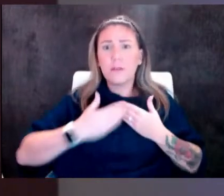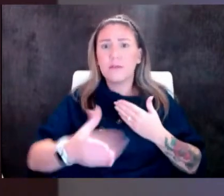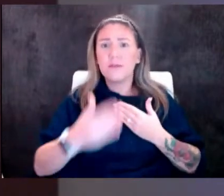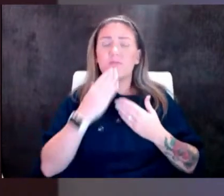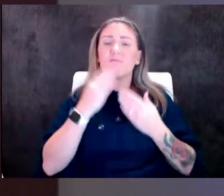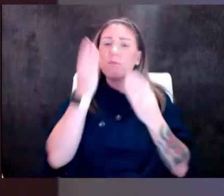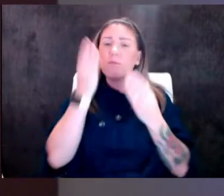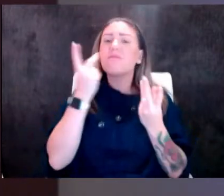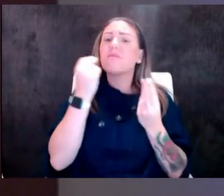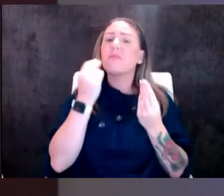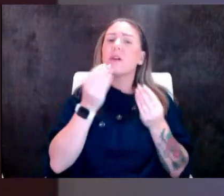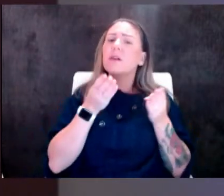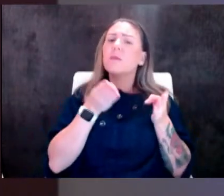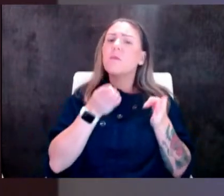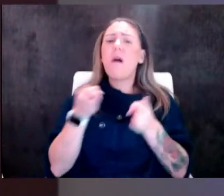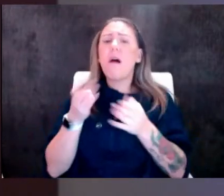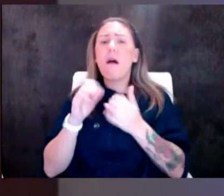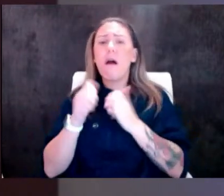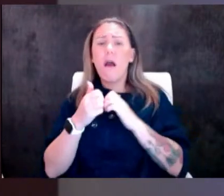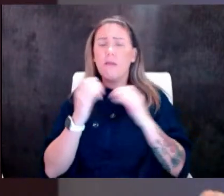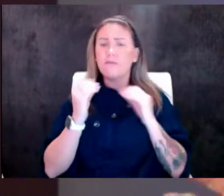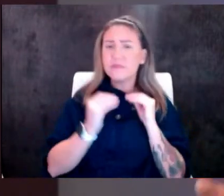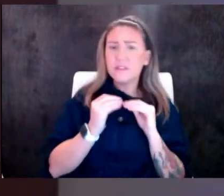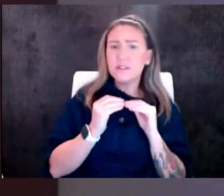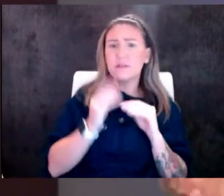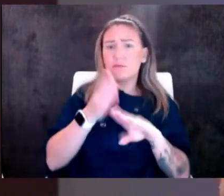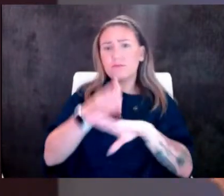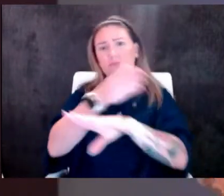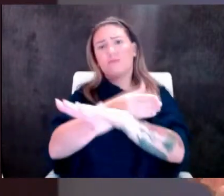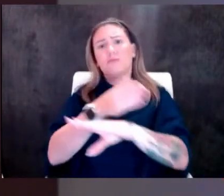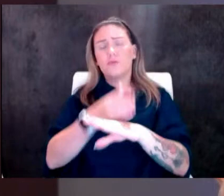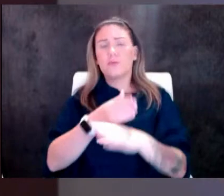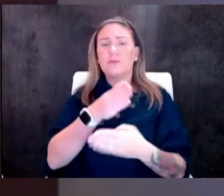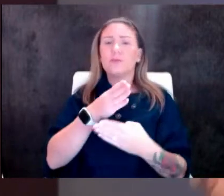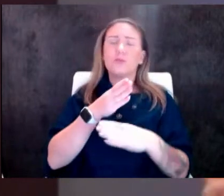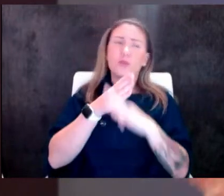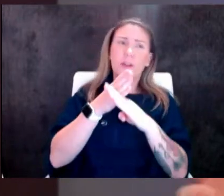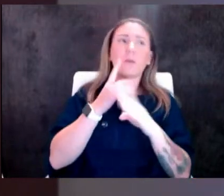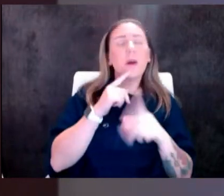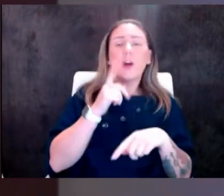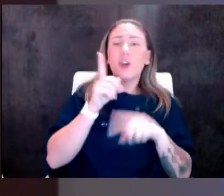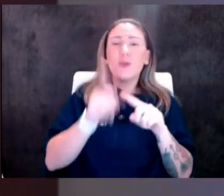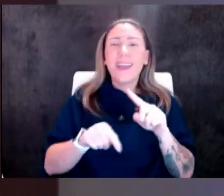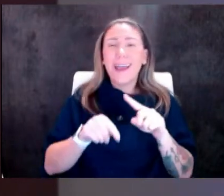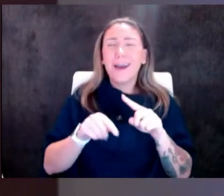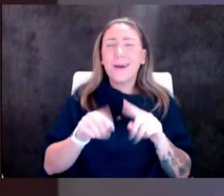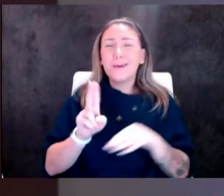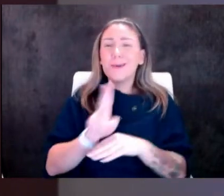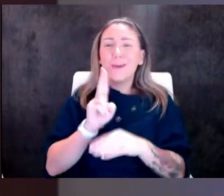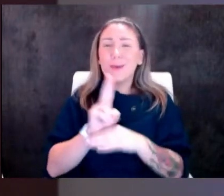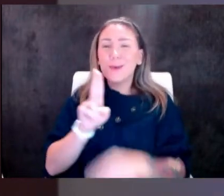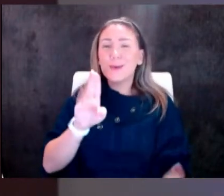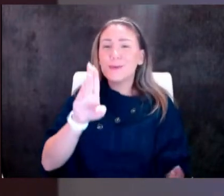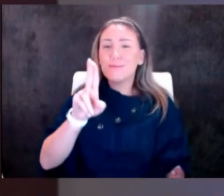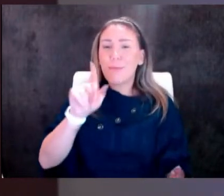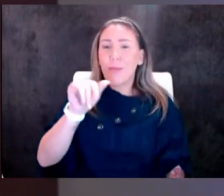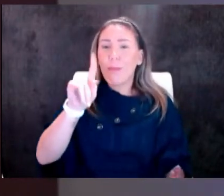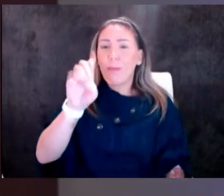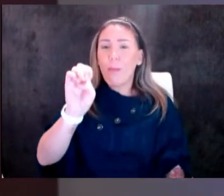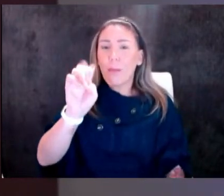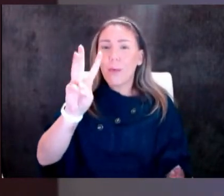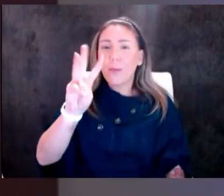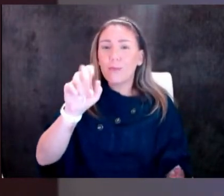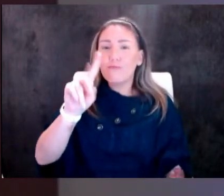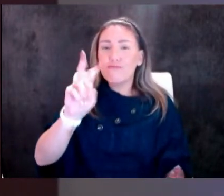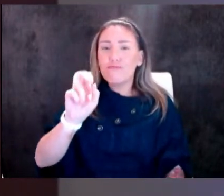to fix these problems, get ahead of it. While you can't bubble wrap them, you got to let the kids be out there and doing stuff. But there's a